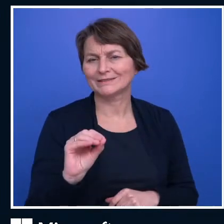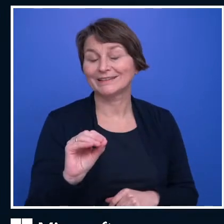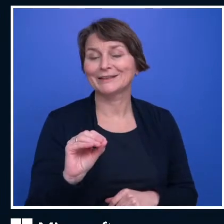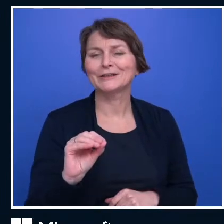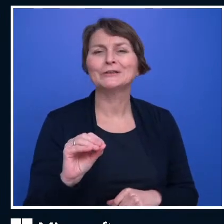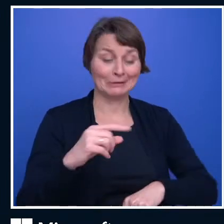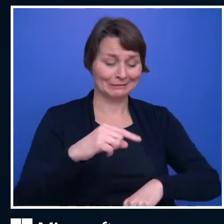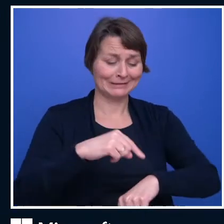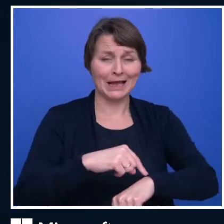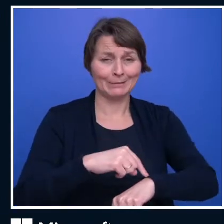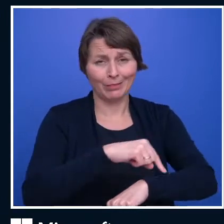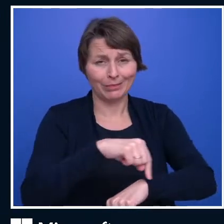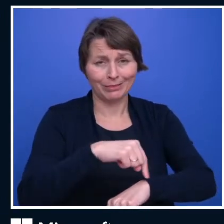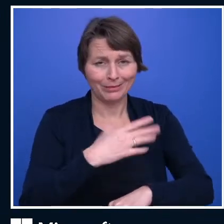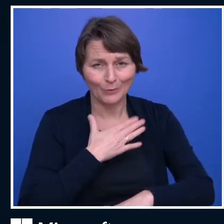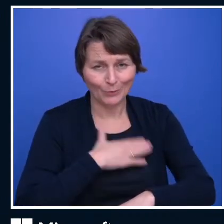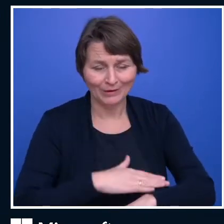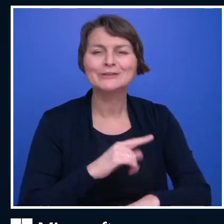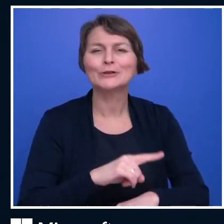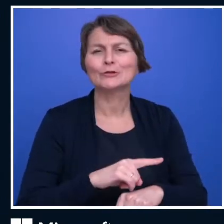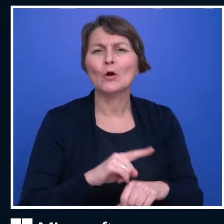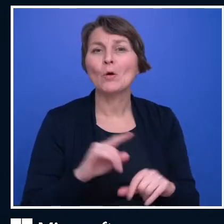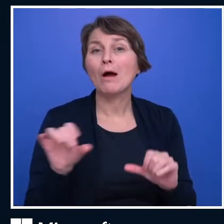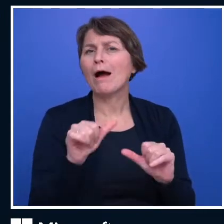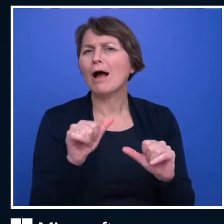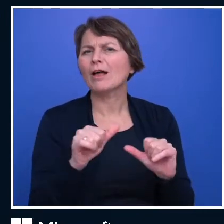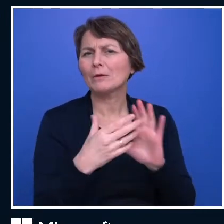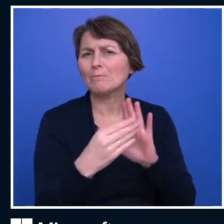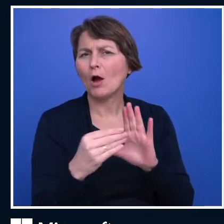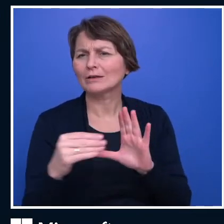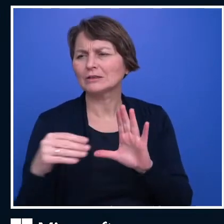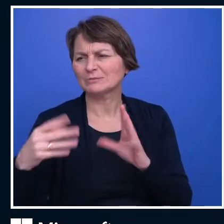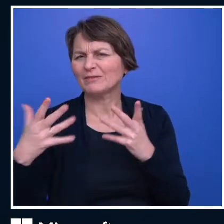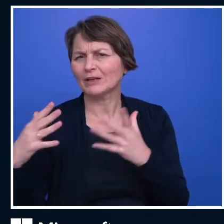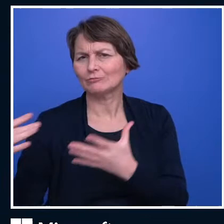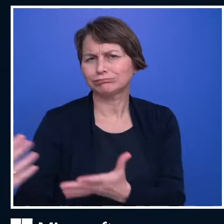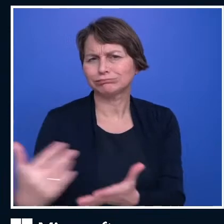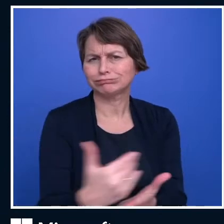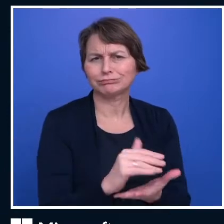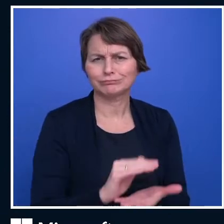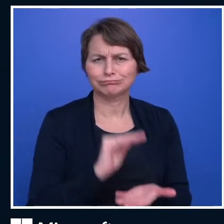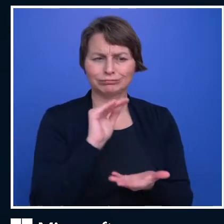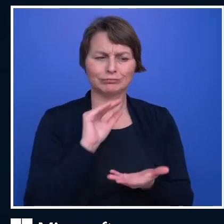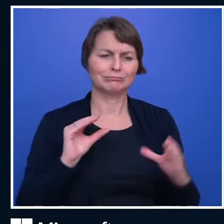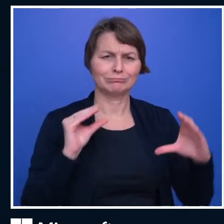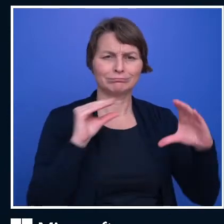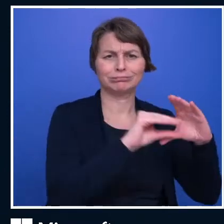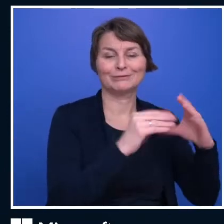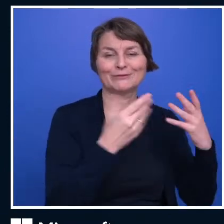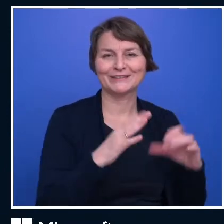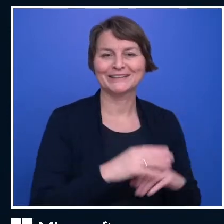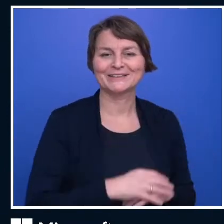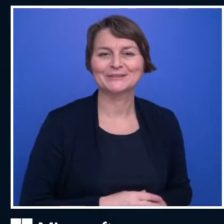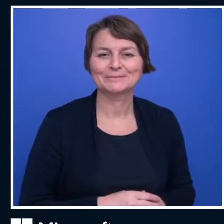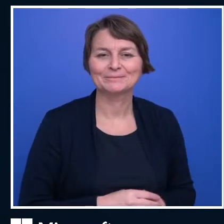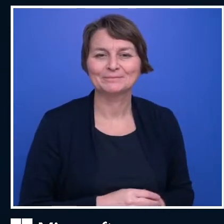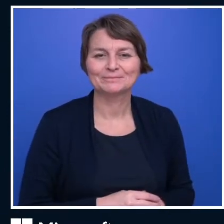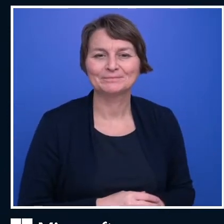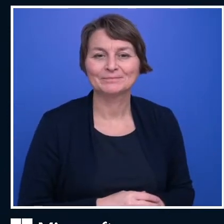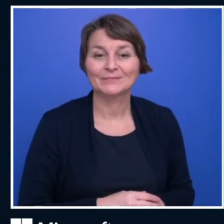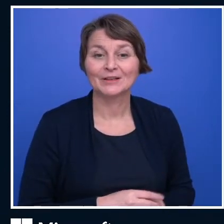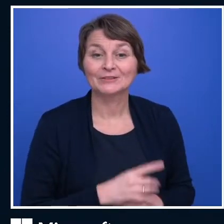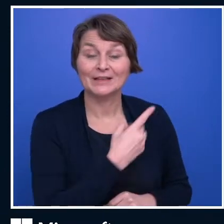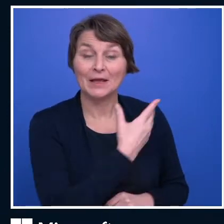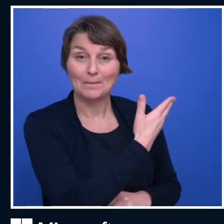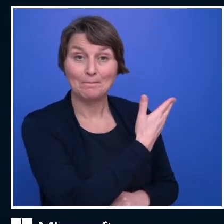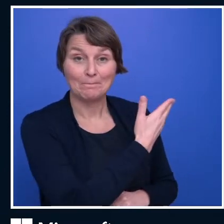of all of our other models. And at this point, we're going to hit train. And so there's 2 different